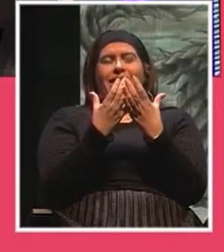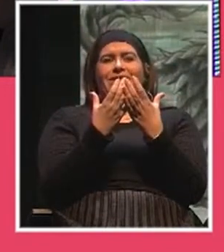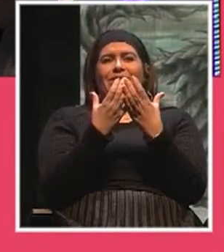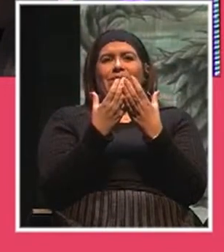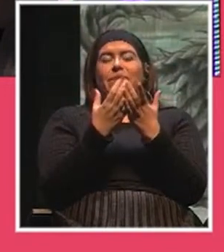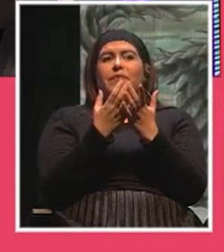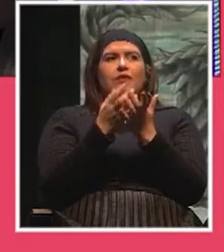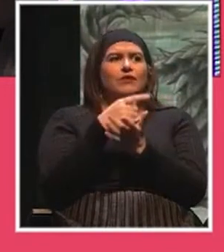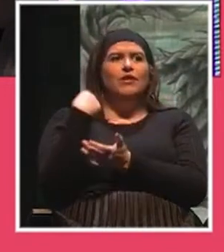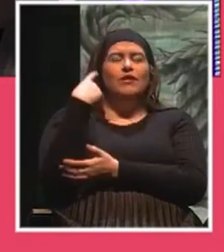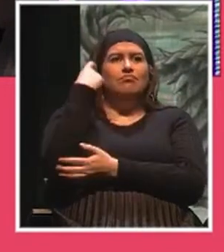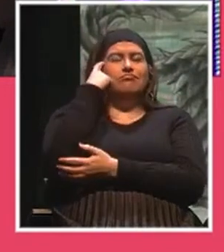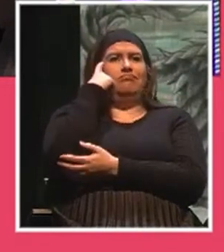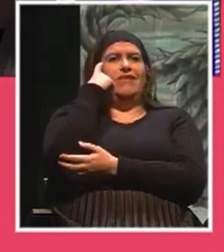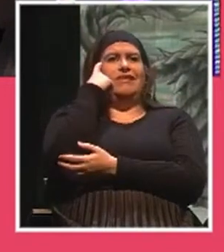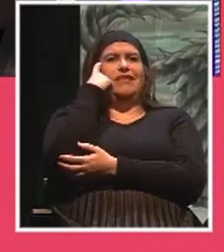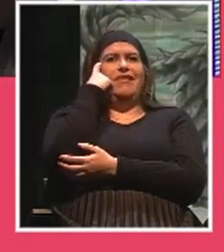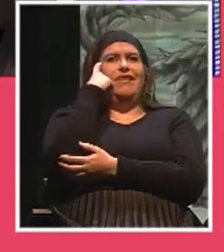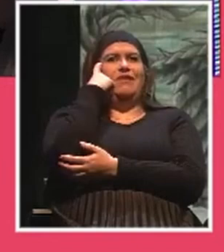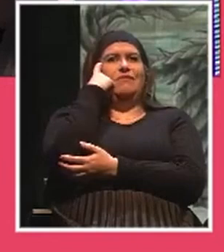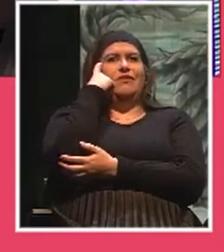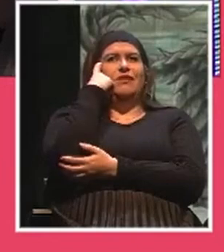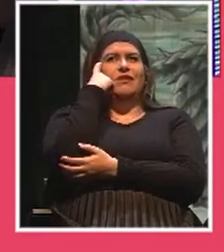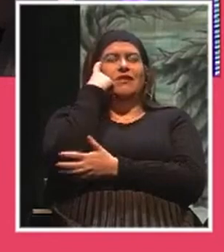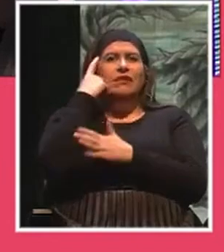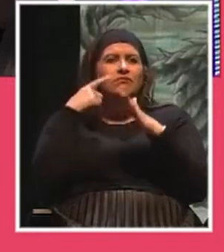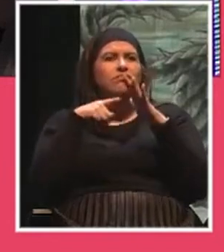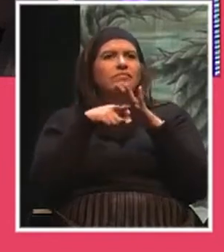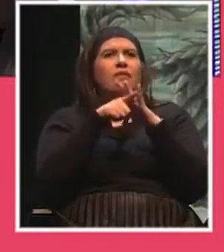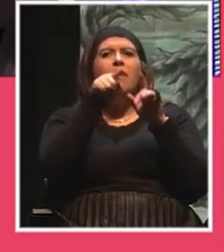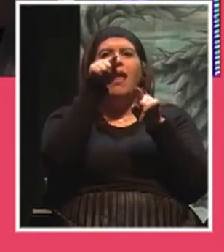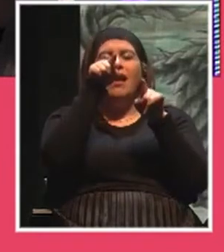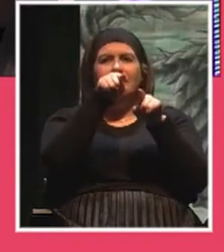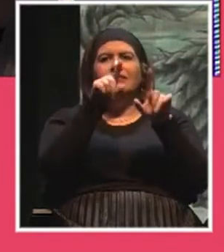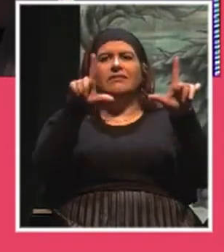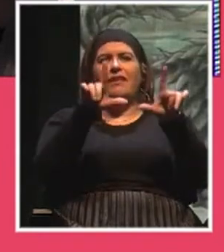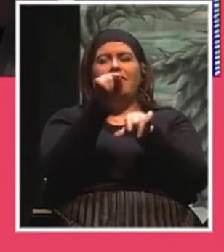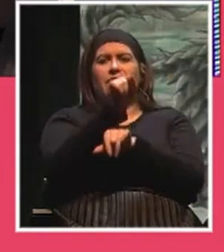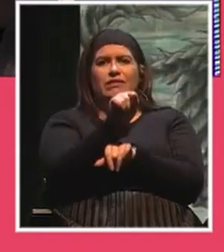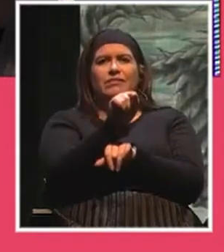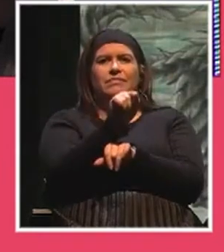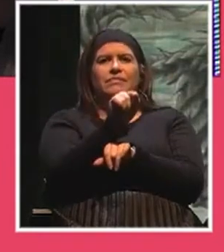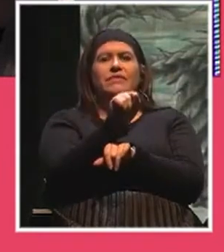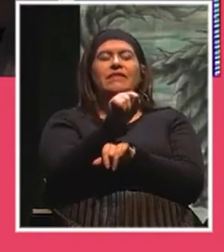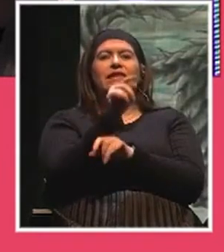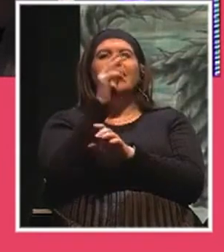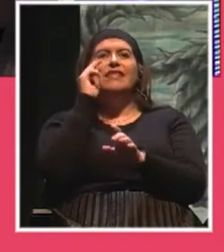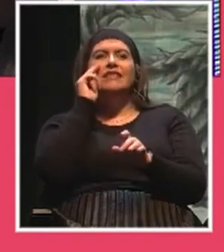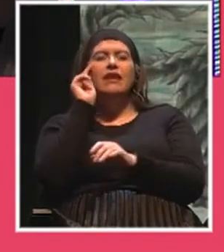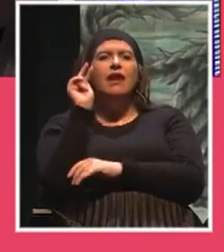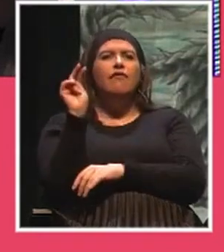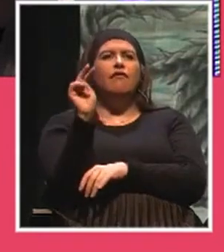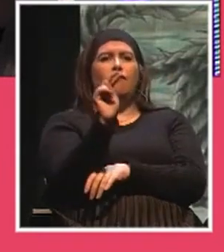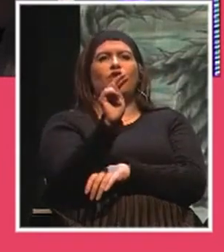enough content for that show. Obviously, this isn't the kind of approach you do for a show